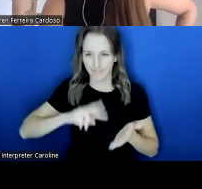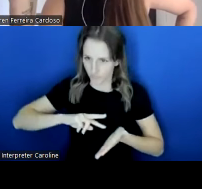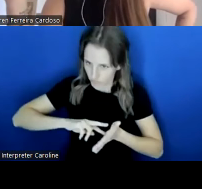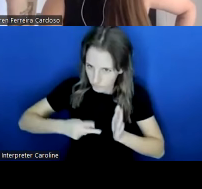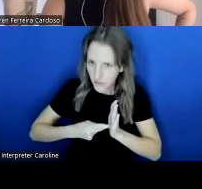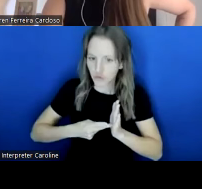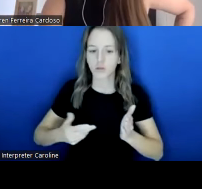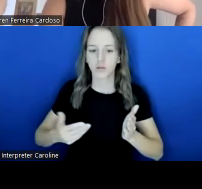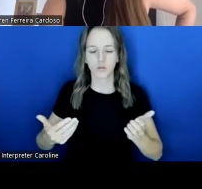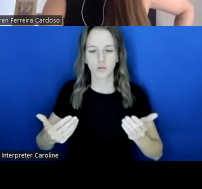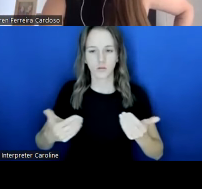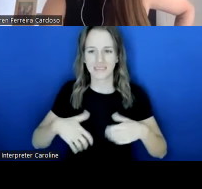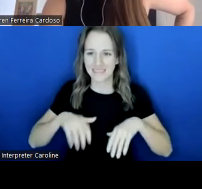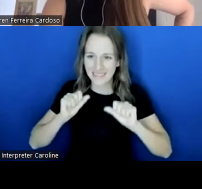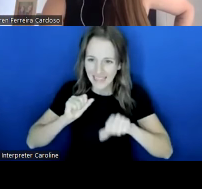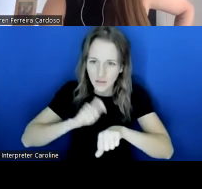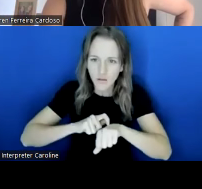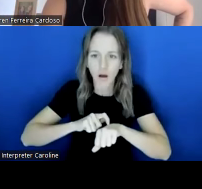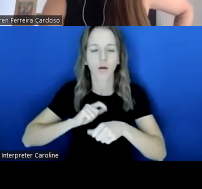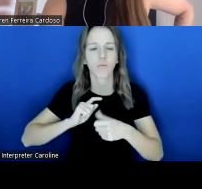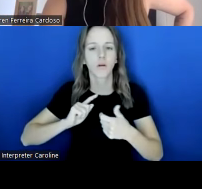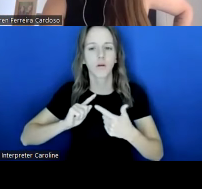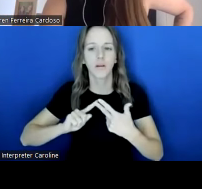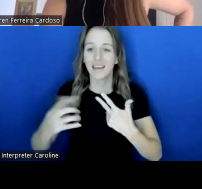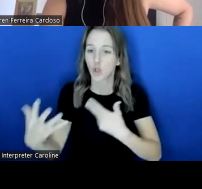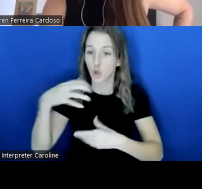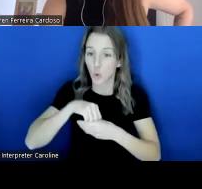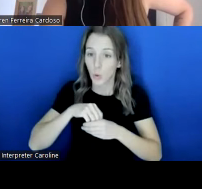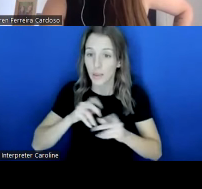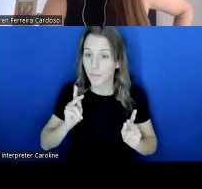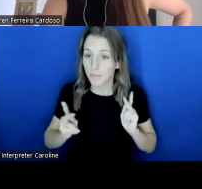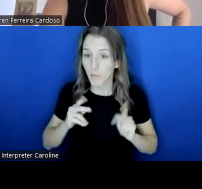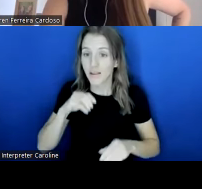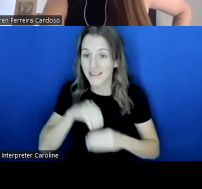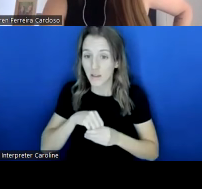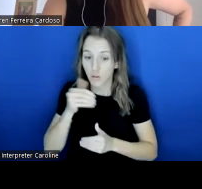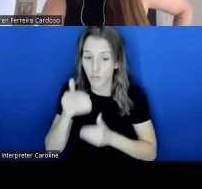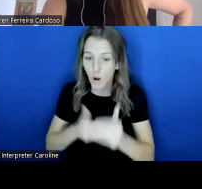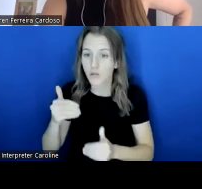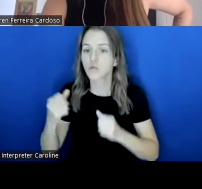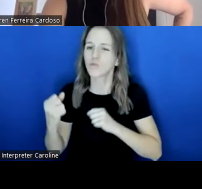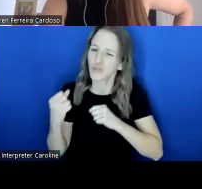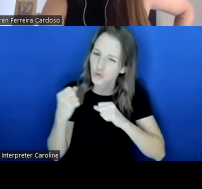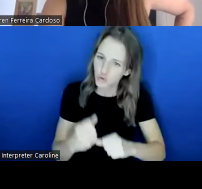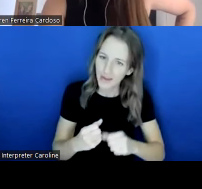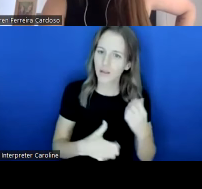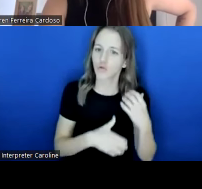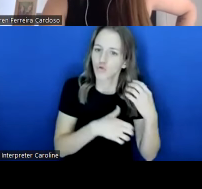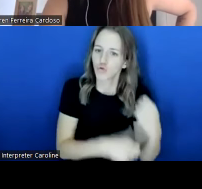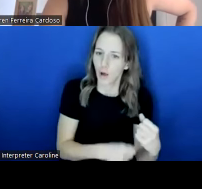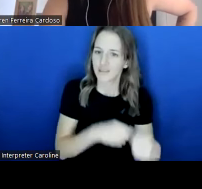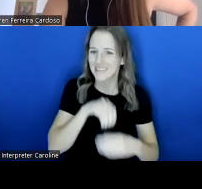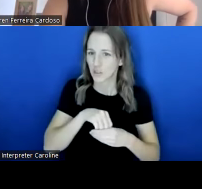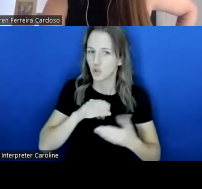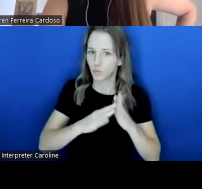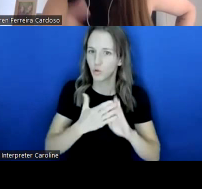time, and by including people in the process, we strengthened trust in DPH in communities where there was a history of distrust. And this is one